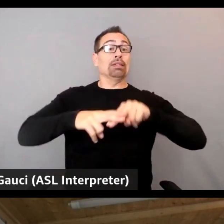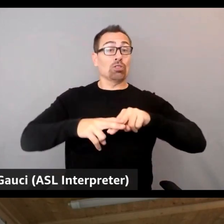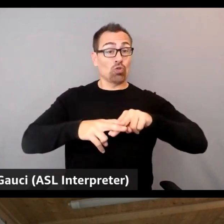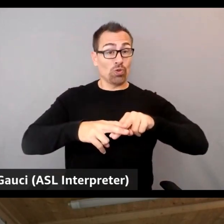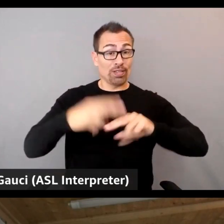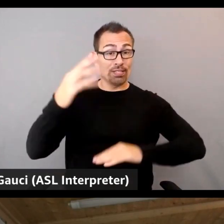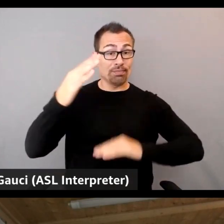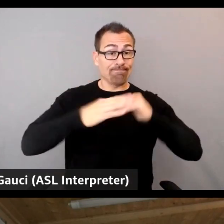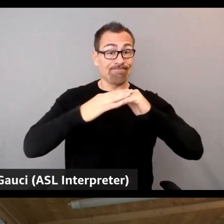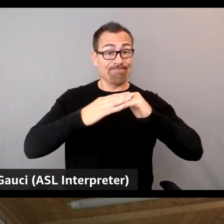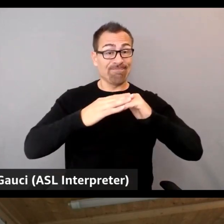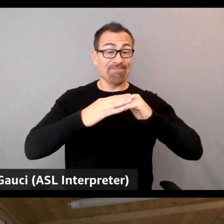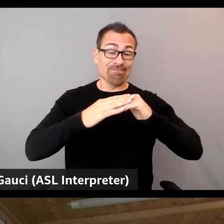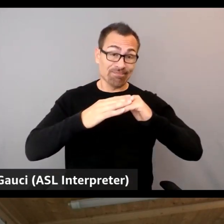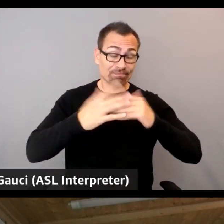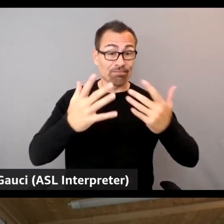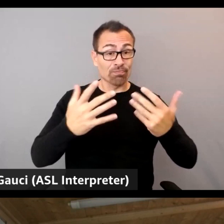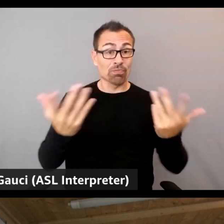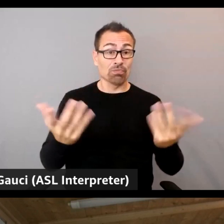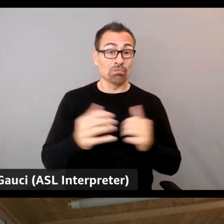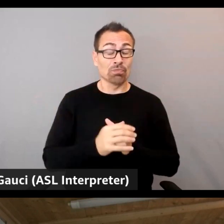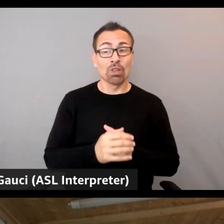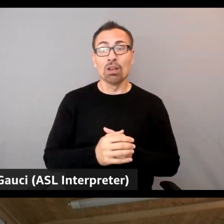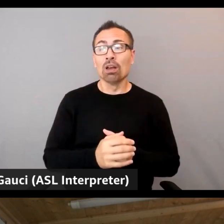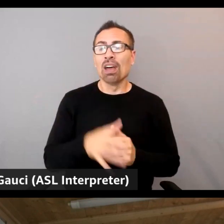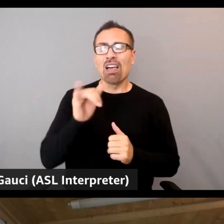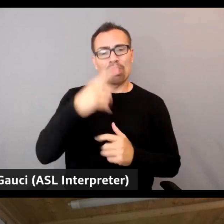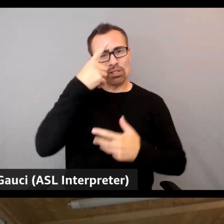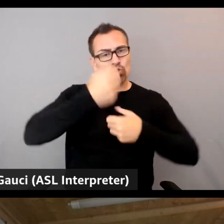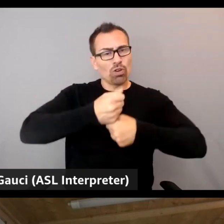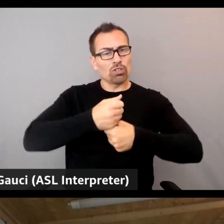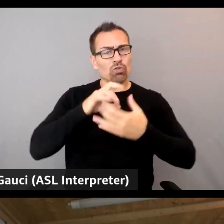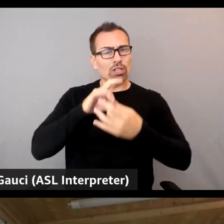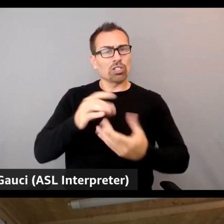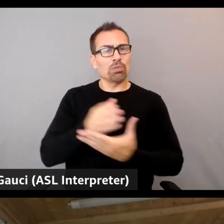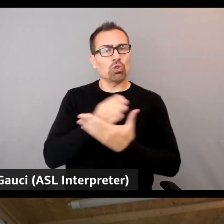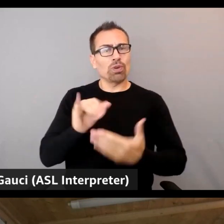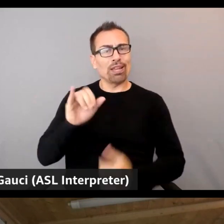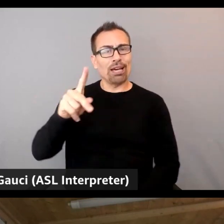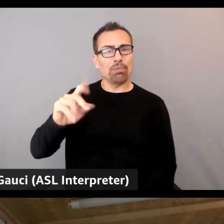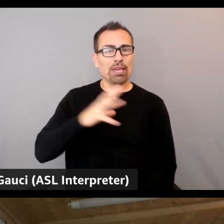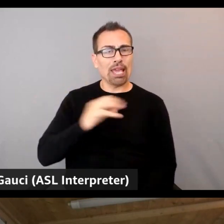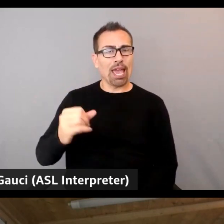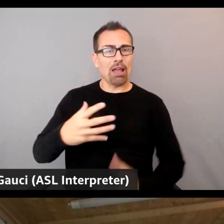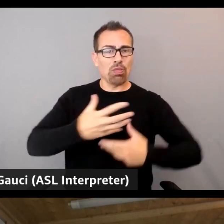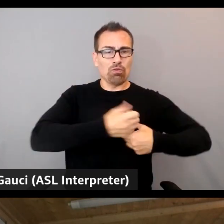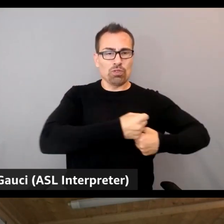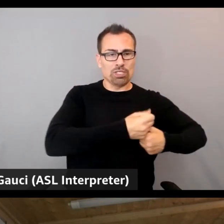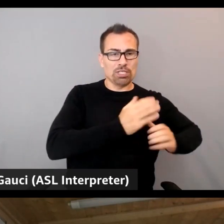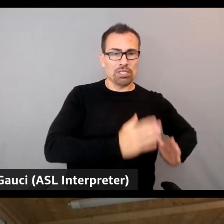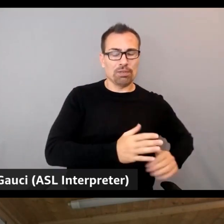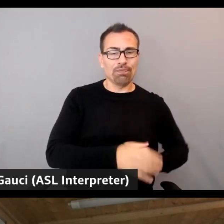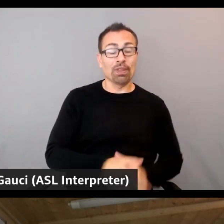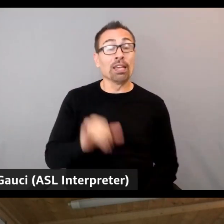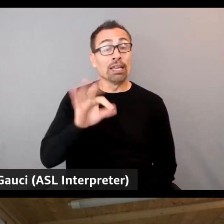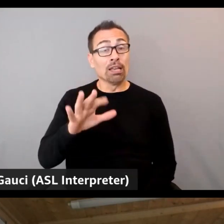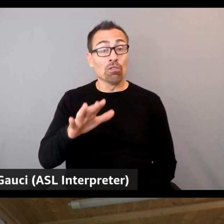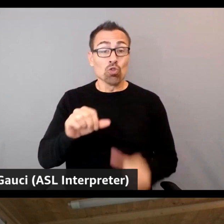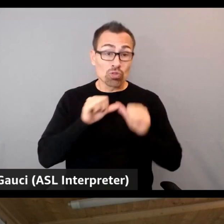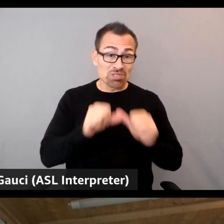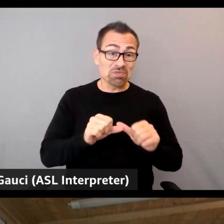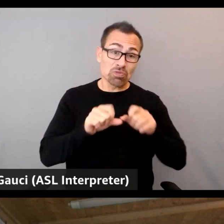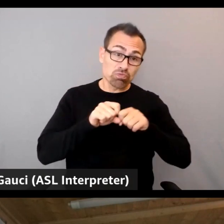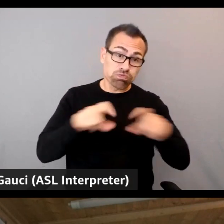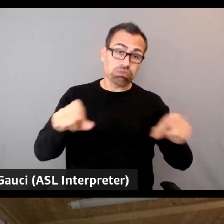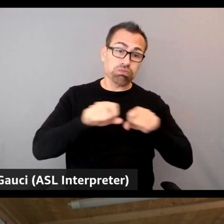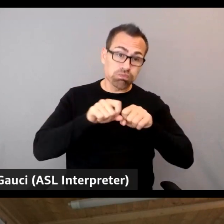a trust relationship between the IP and the receiving ISP. And if you continue to send good,